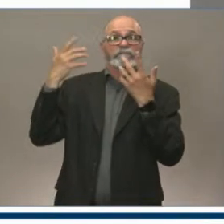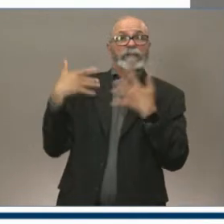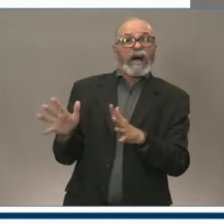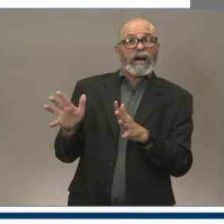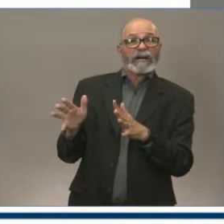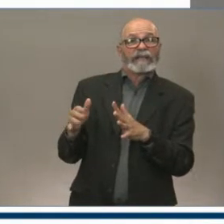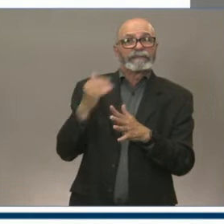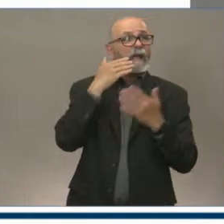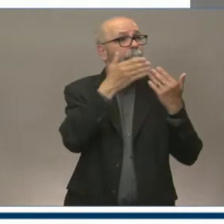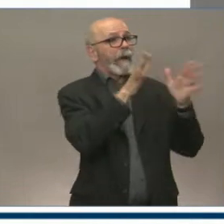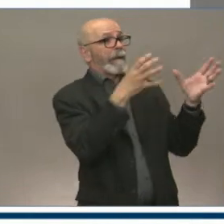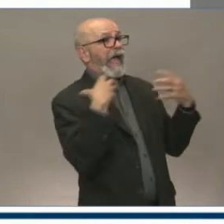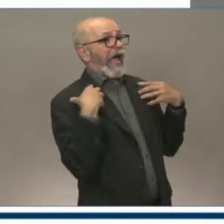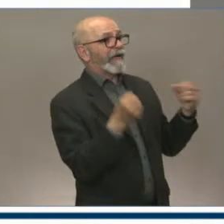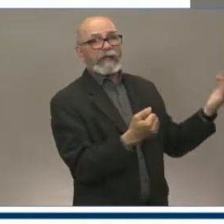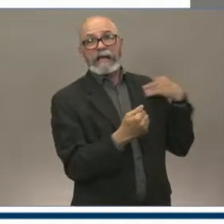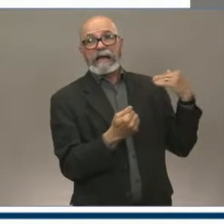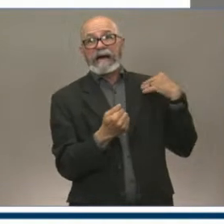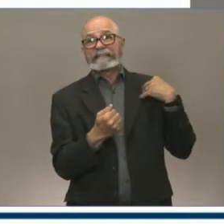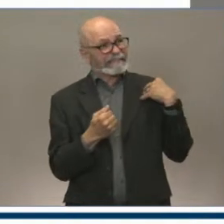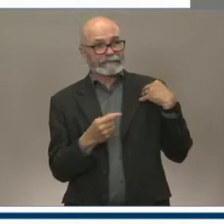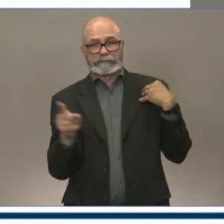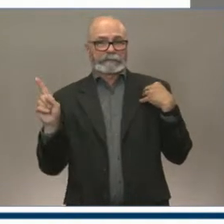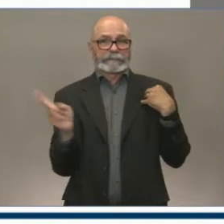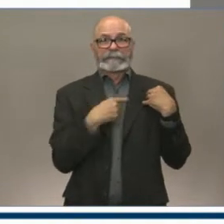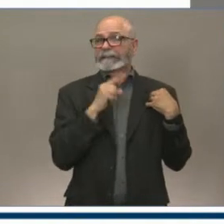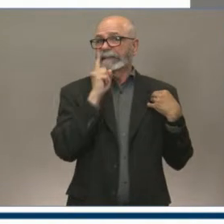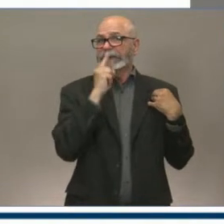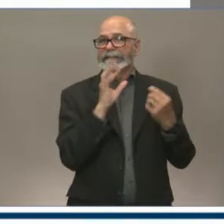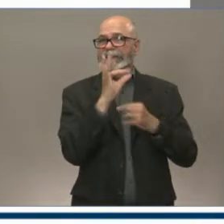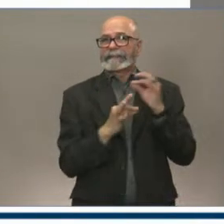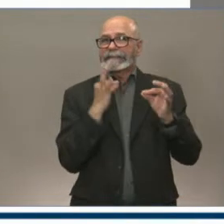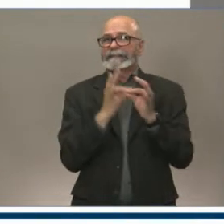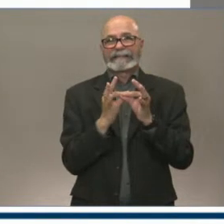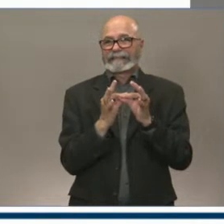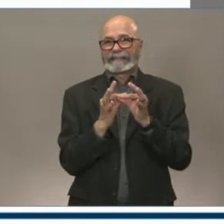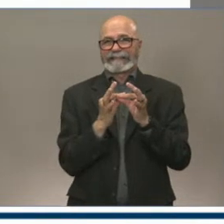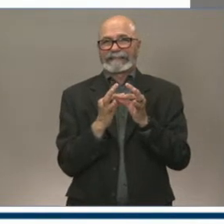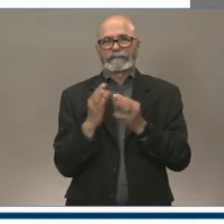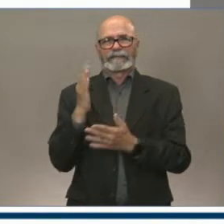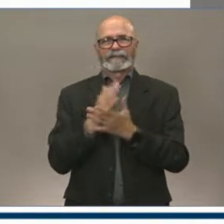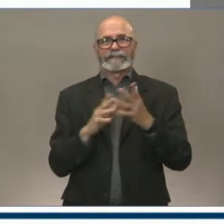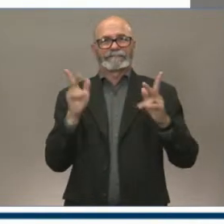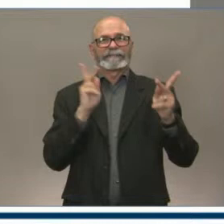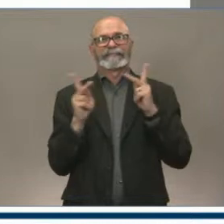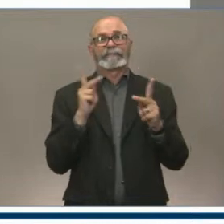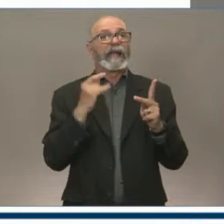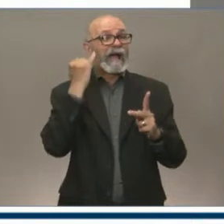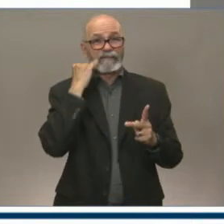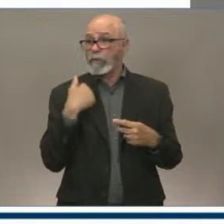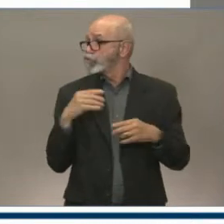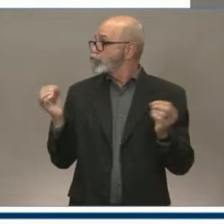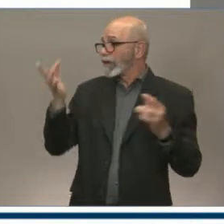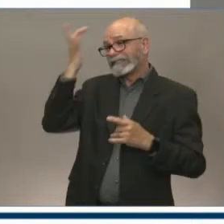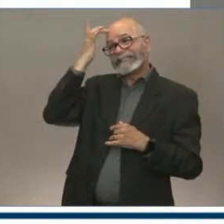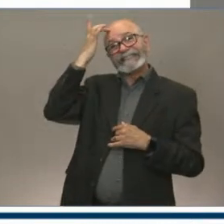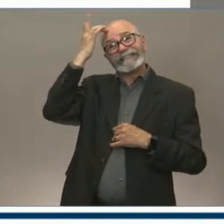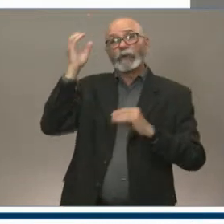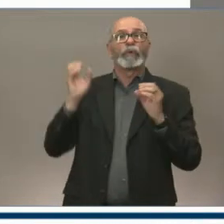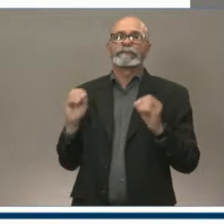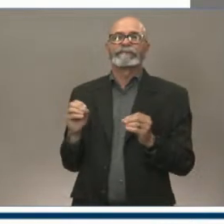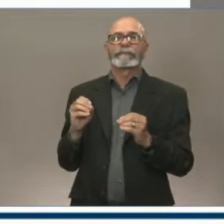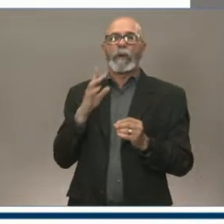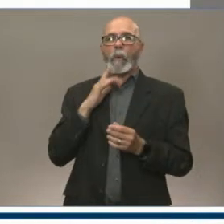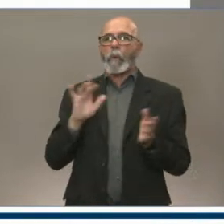contact. People with no symptoms are saying that they have symptoms to get a test in our online test booking. Please